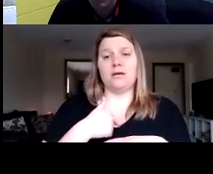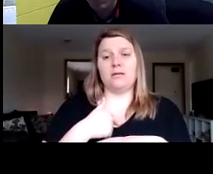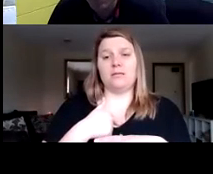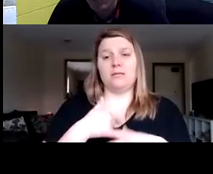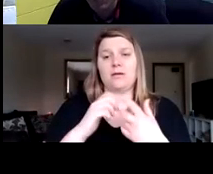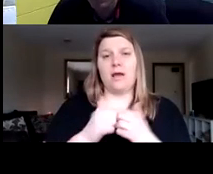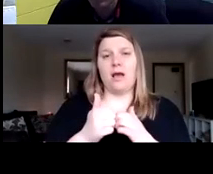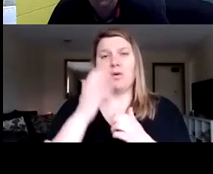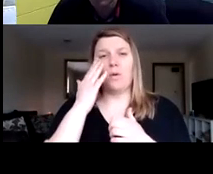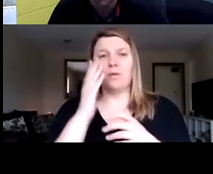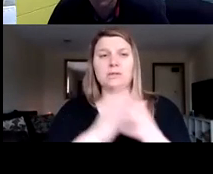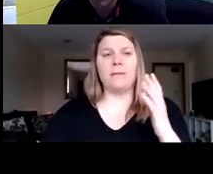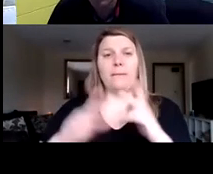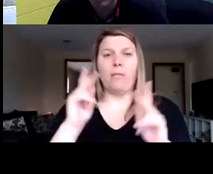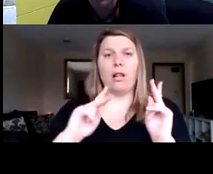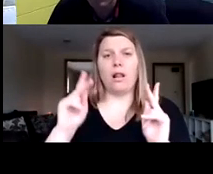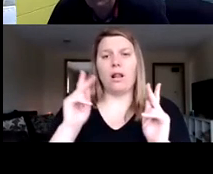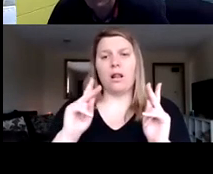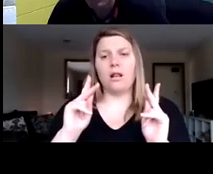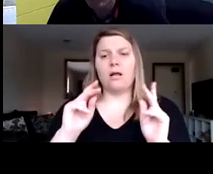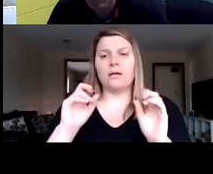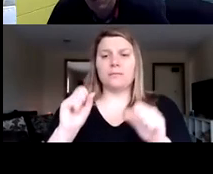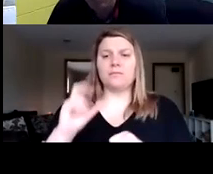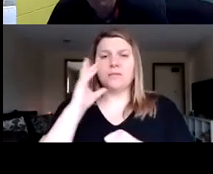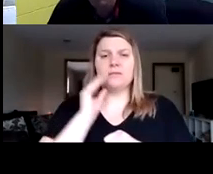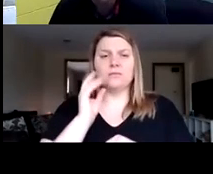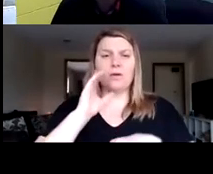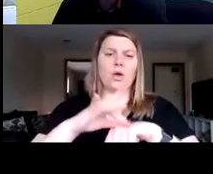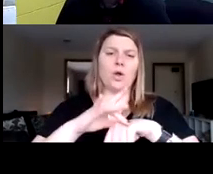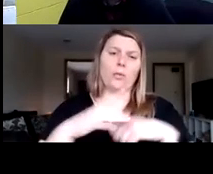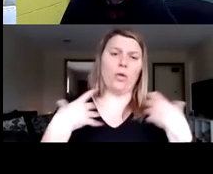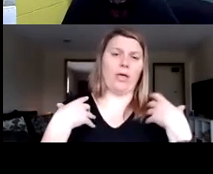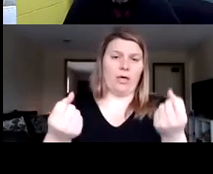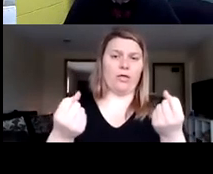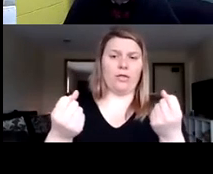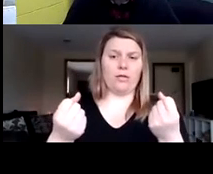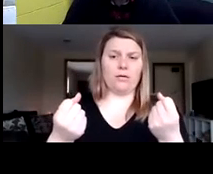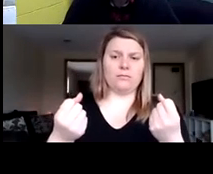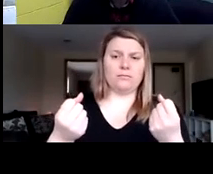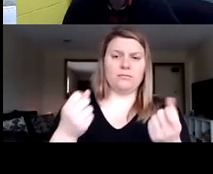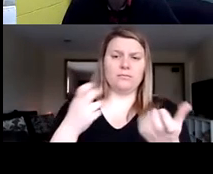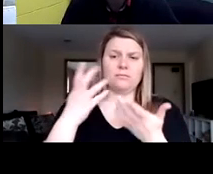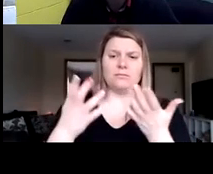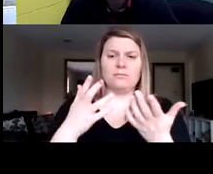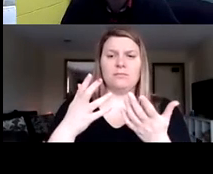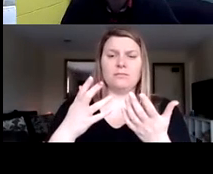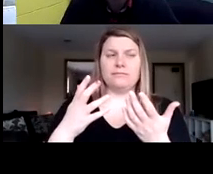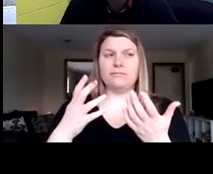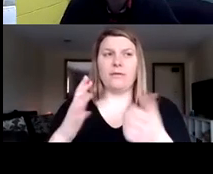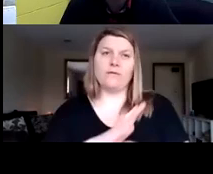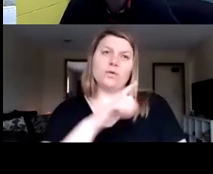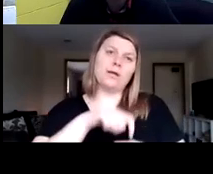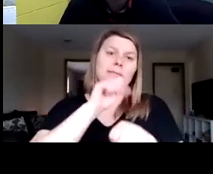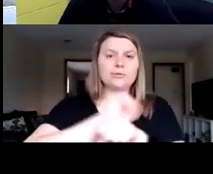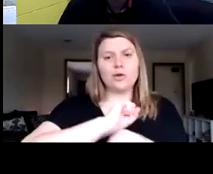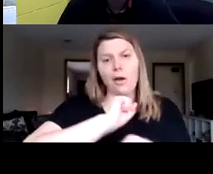some people can kind of experience global health as a kind of full-time job,